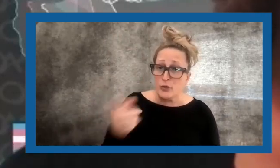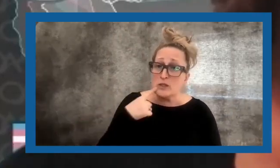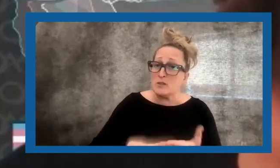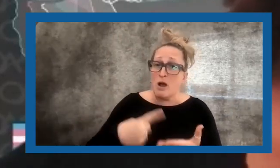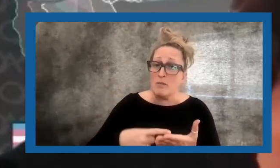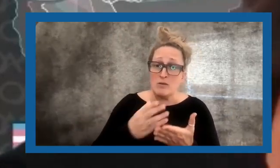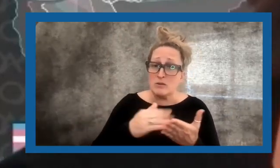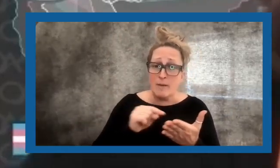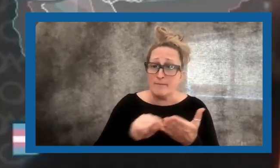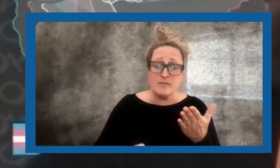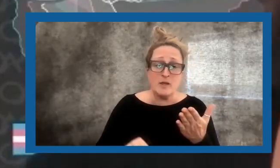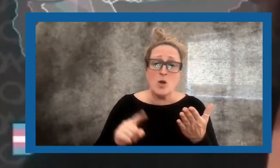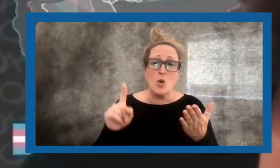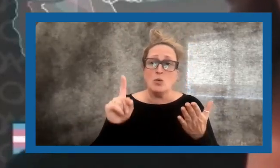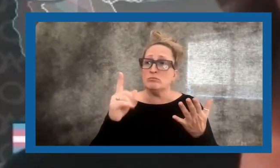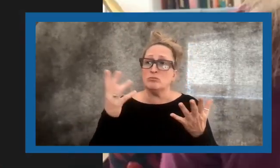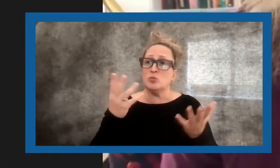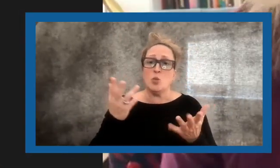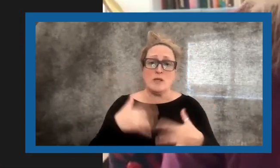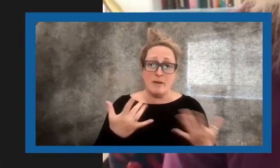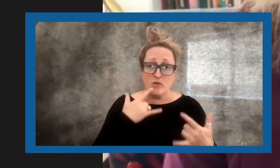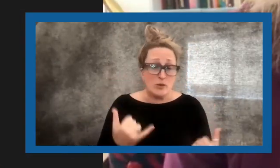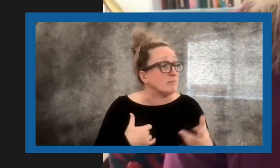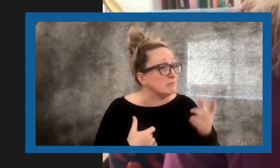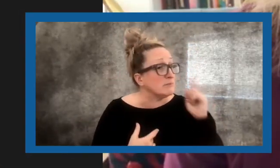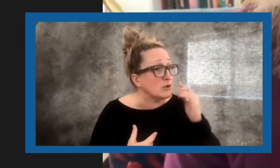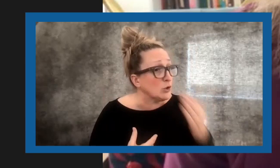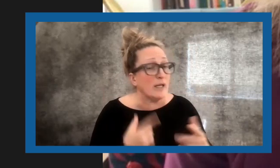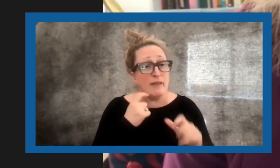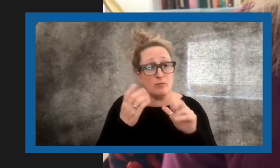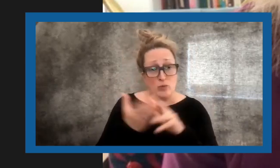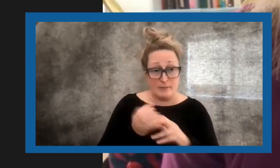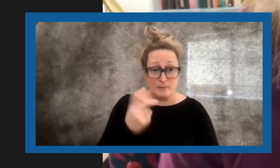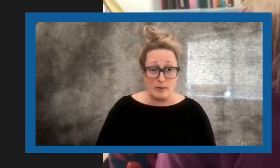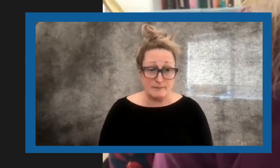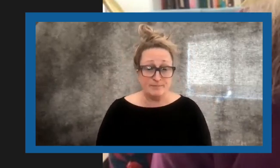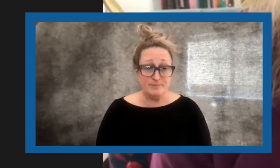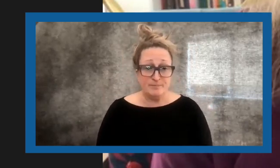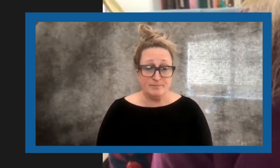about where we at today. Sounds good. And I'm going to take a quick break.